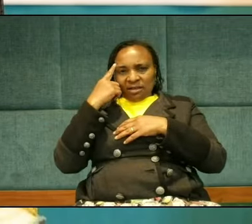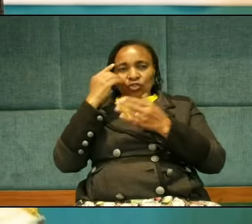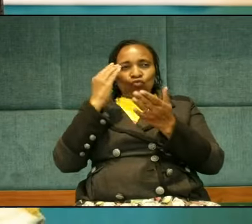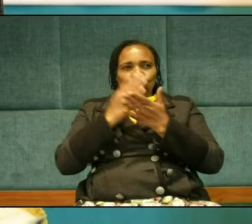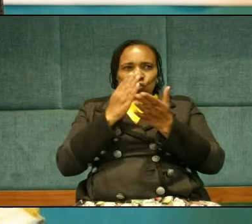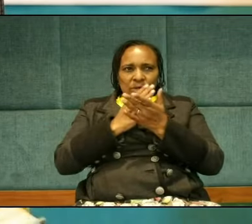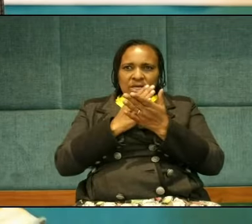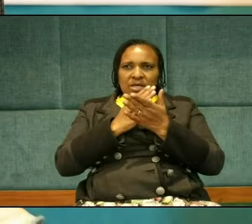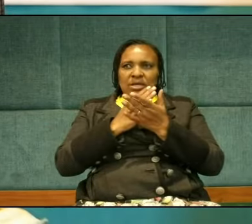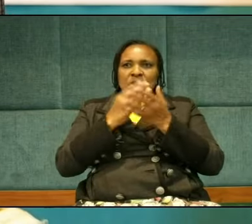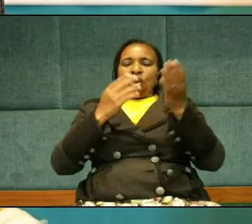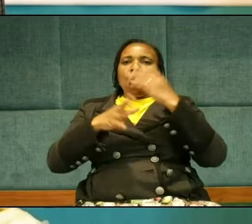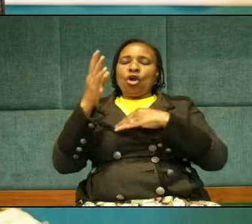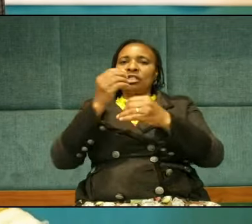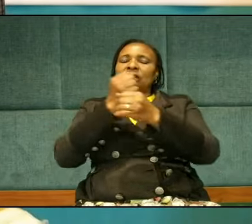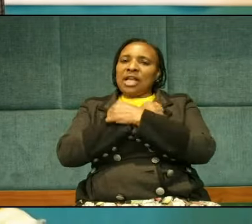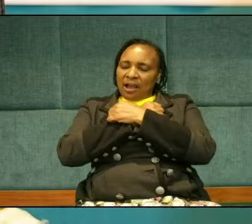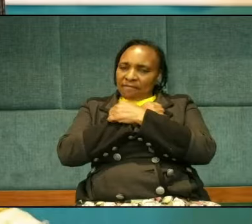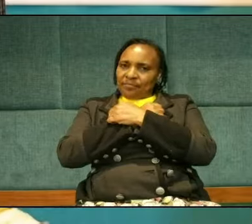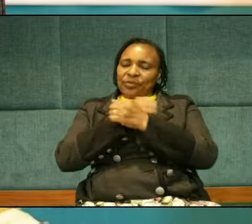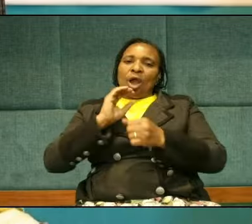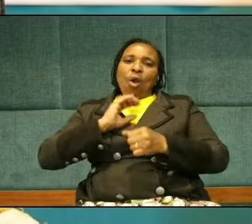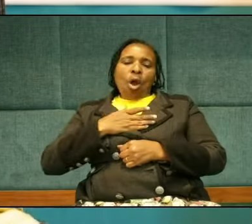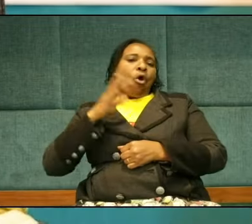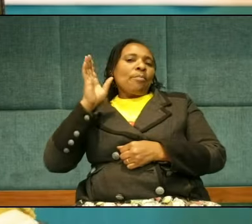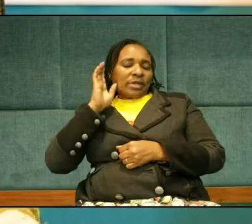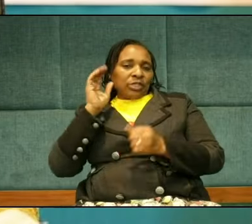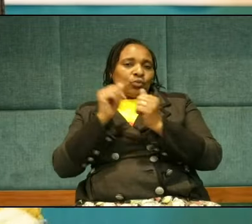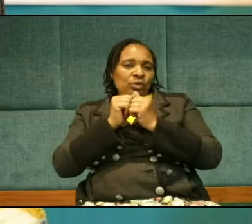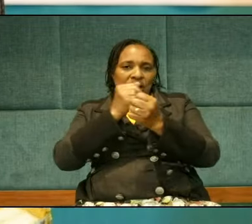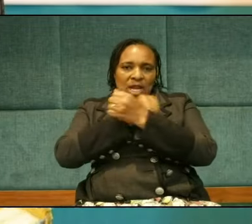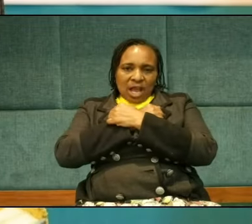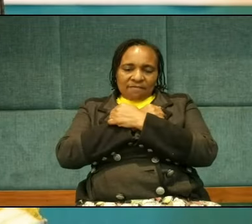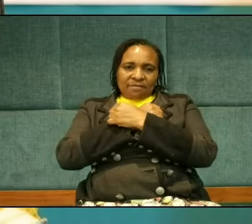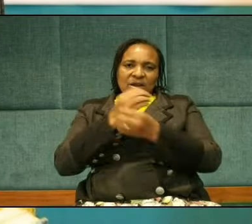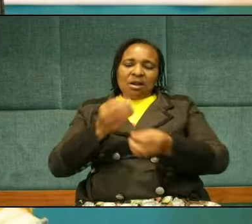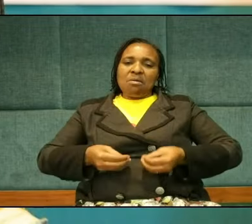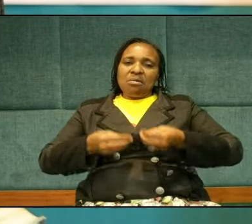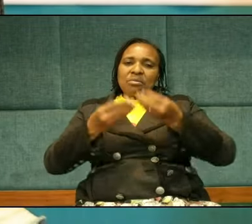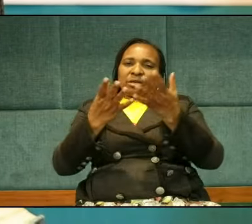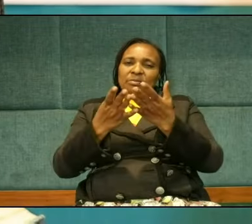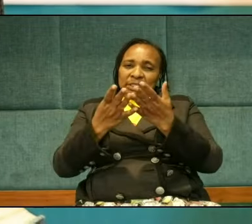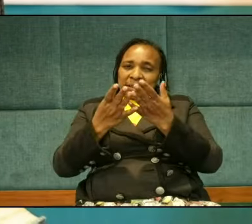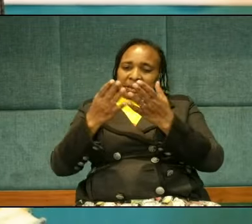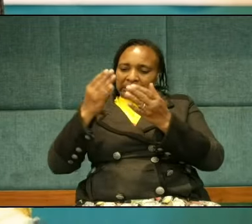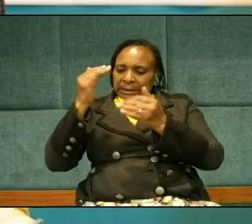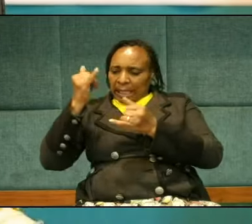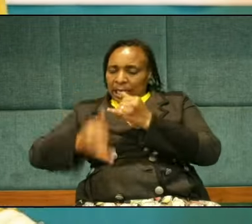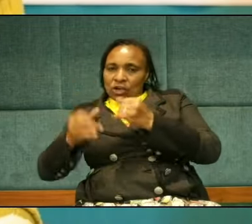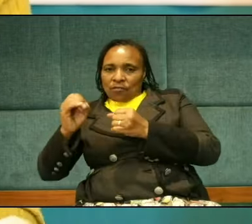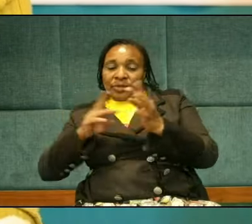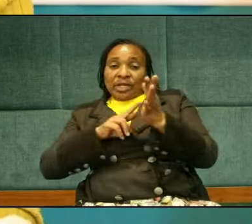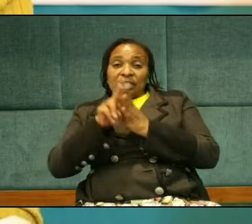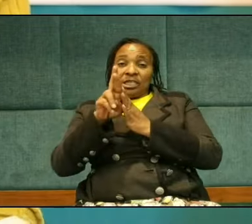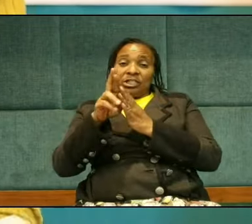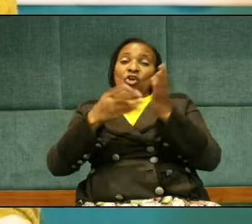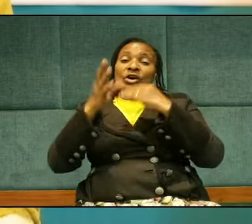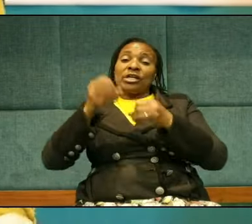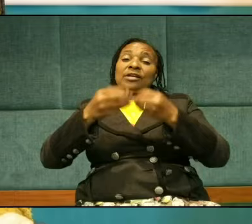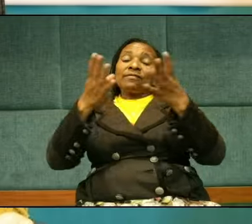really God's law and our obedience of that law creates this hedge of righteousness. God gives us the